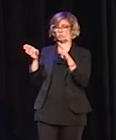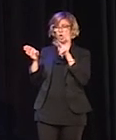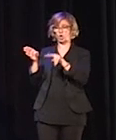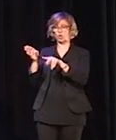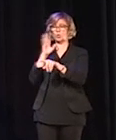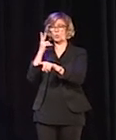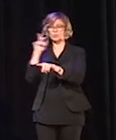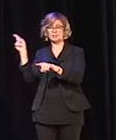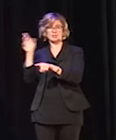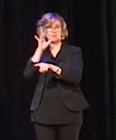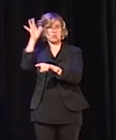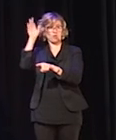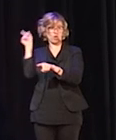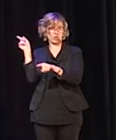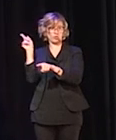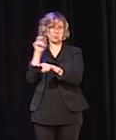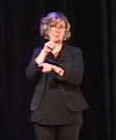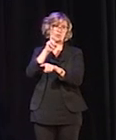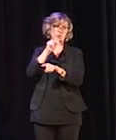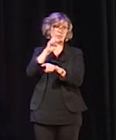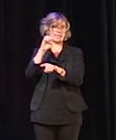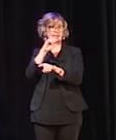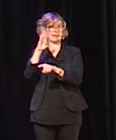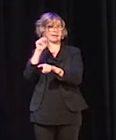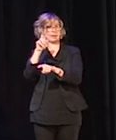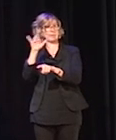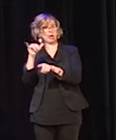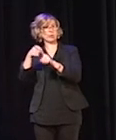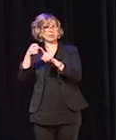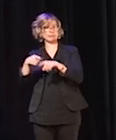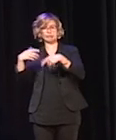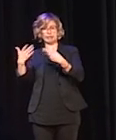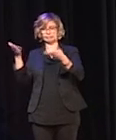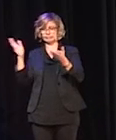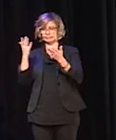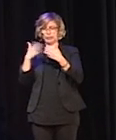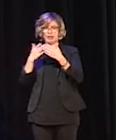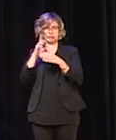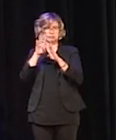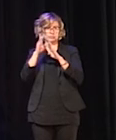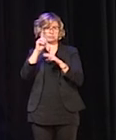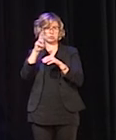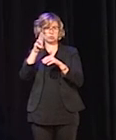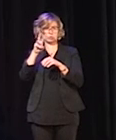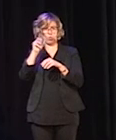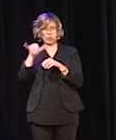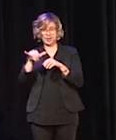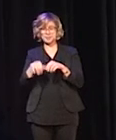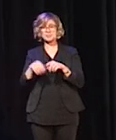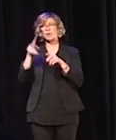see her parents grinning and bearing it from, you know, the doorway. And you hear her playing the